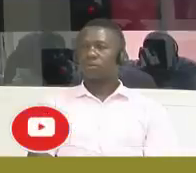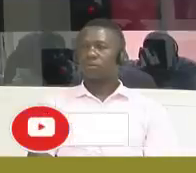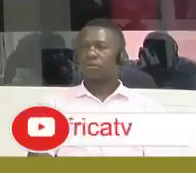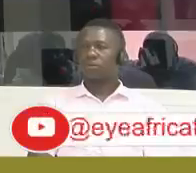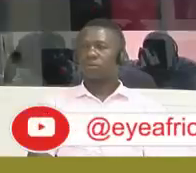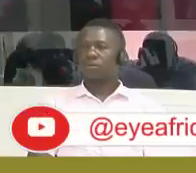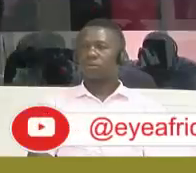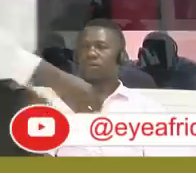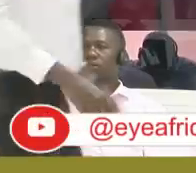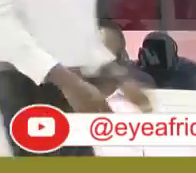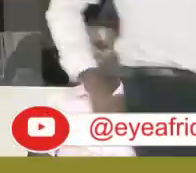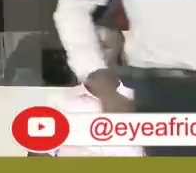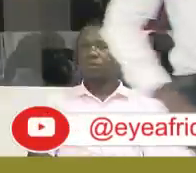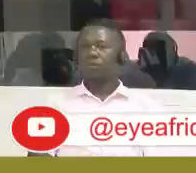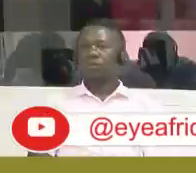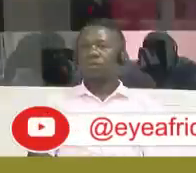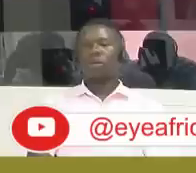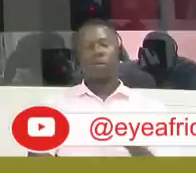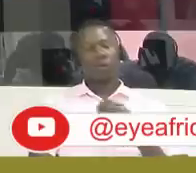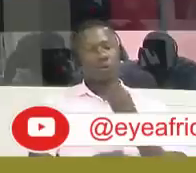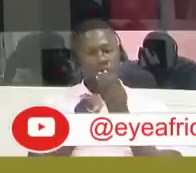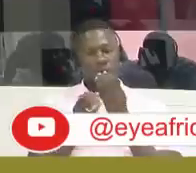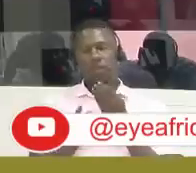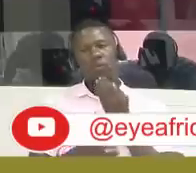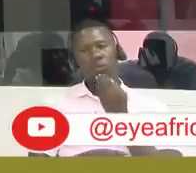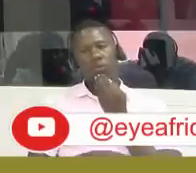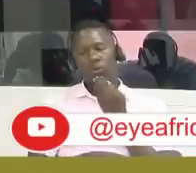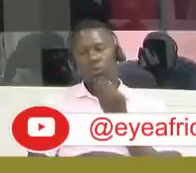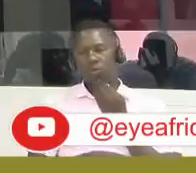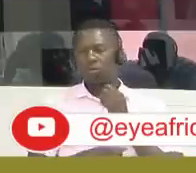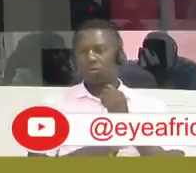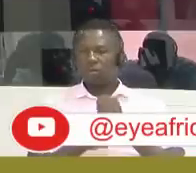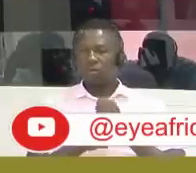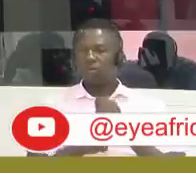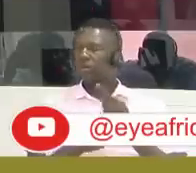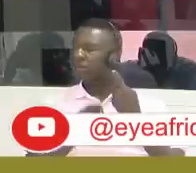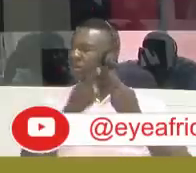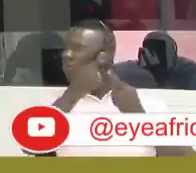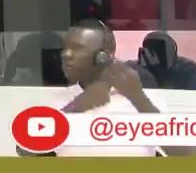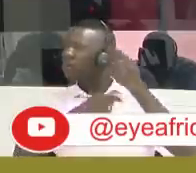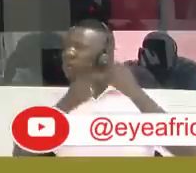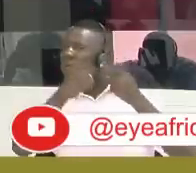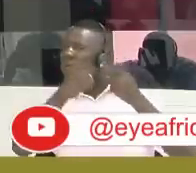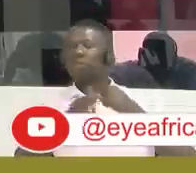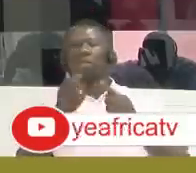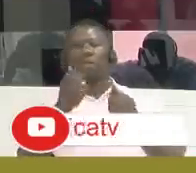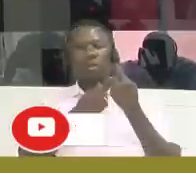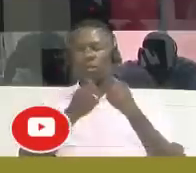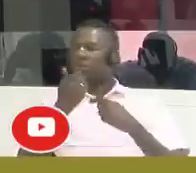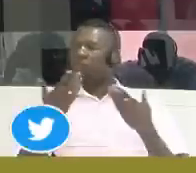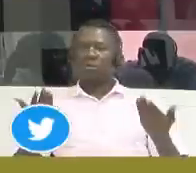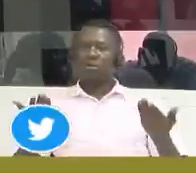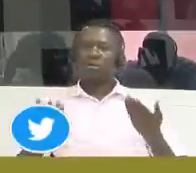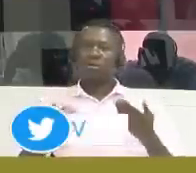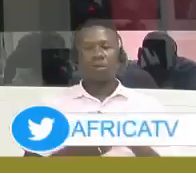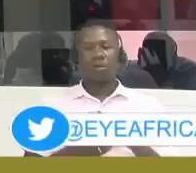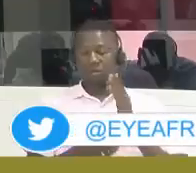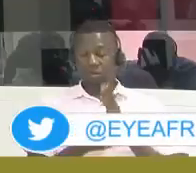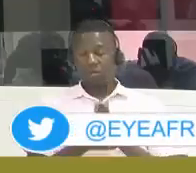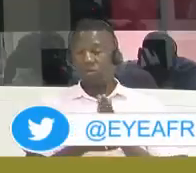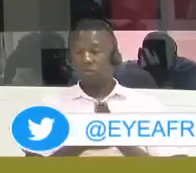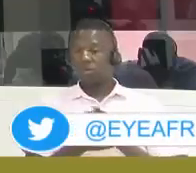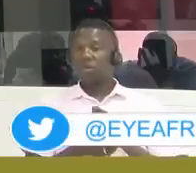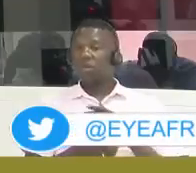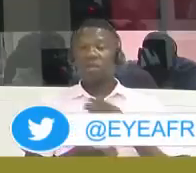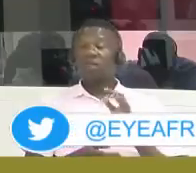I just want to apologize for making you relive this moment all over again. I'm sure it is